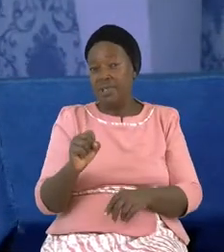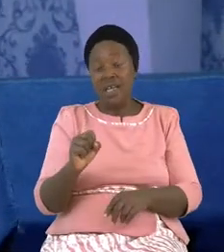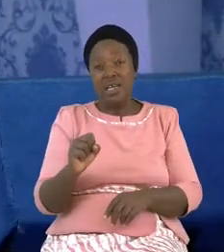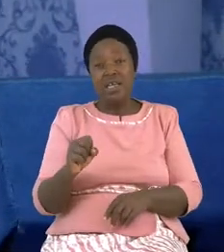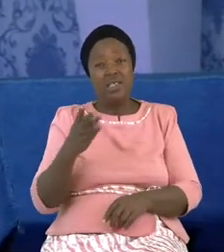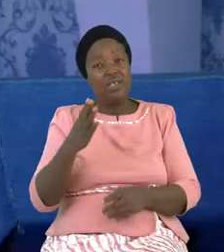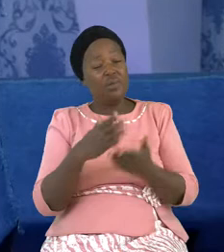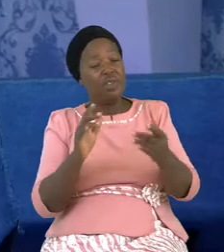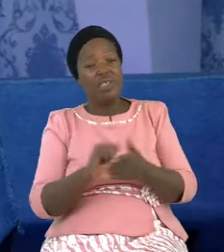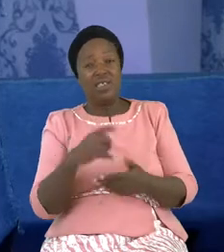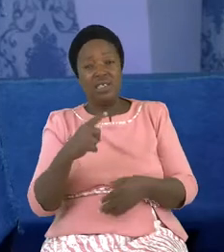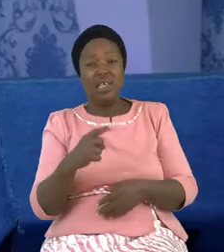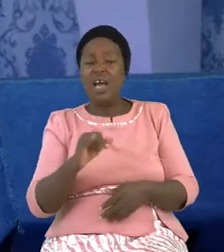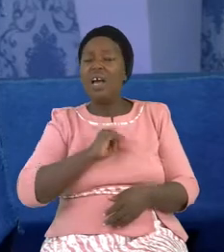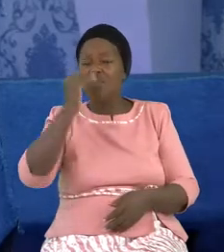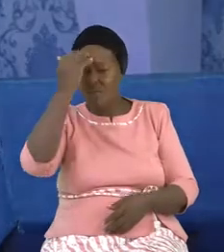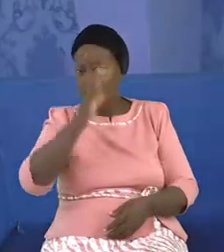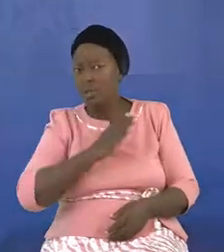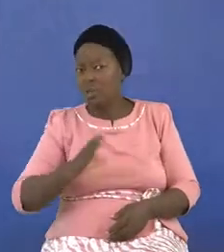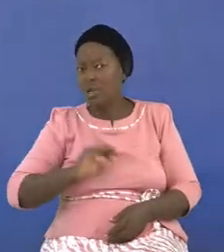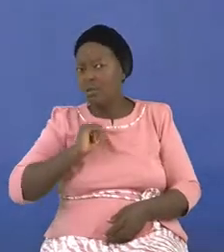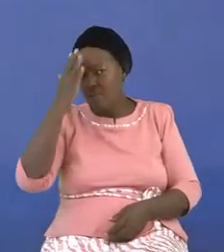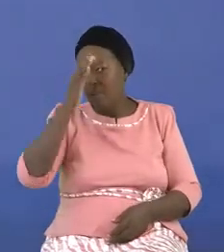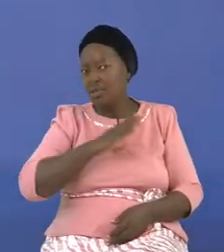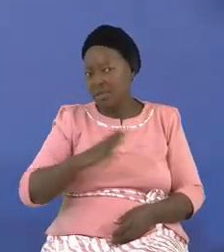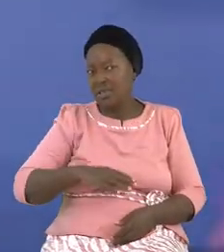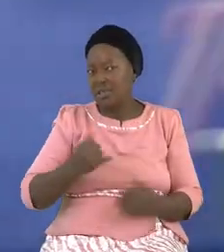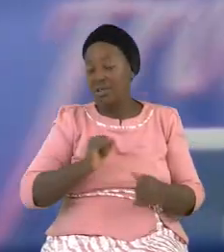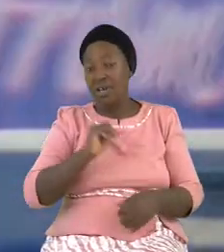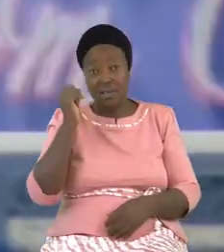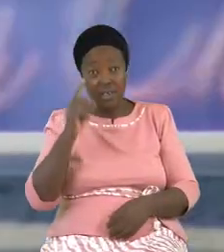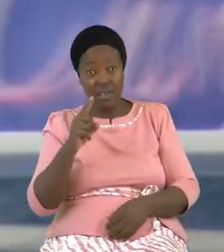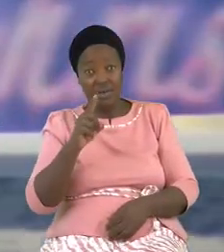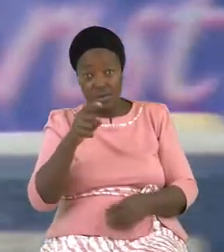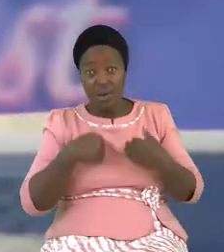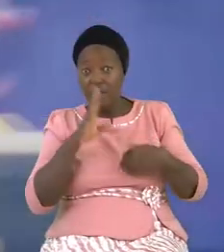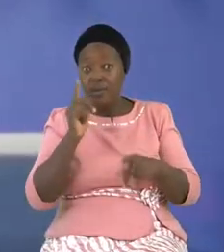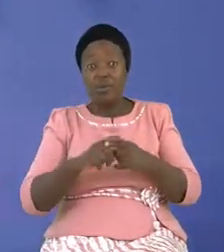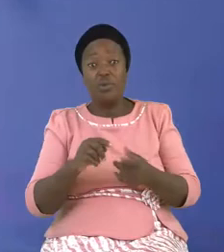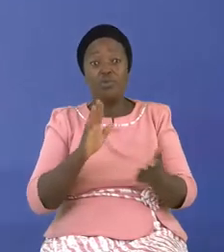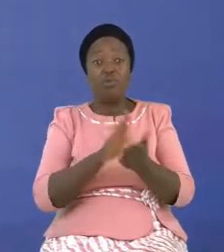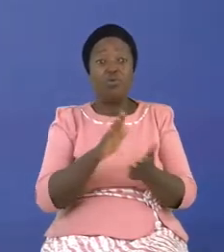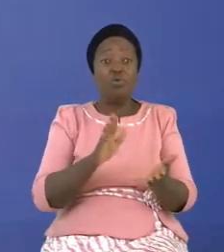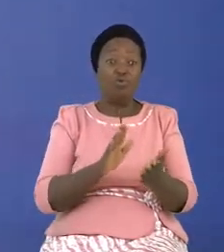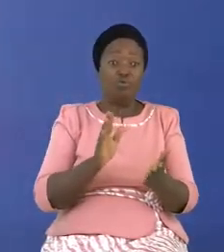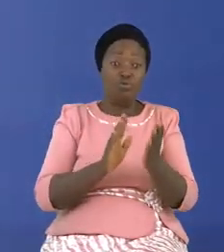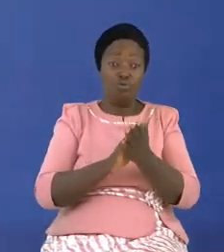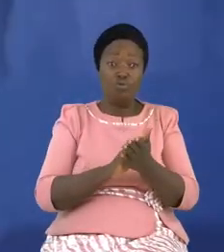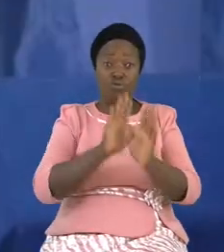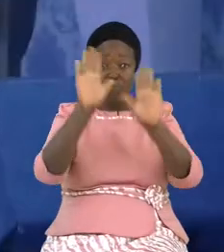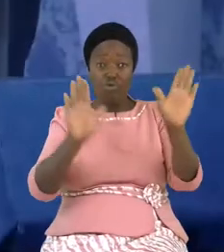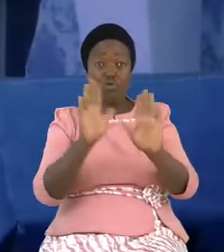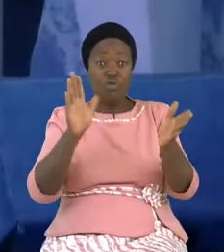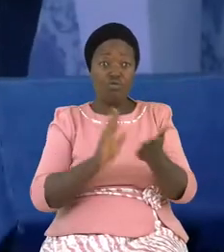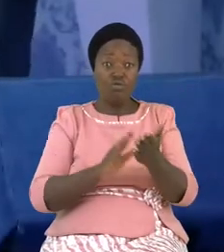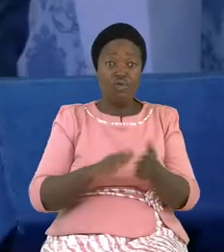know Christ. I understand. You've been to Sunday school and you've heard Sunday school teacher mentioning Christ. I know